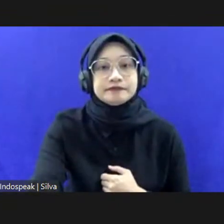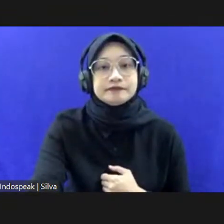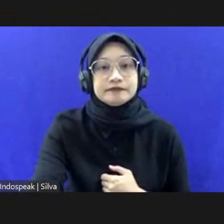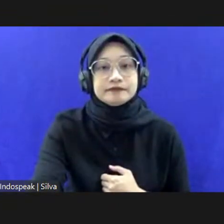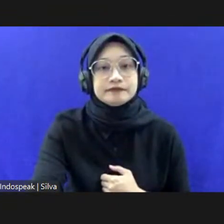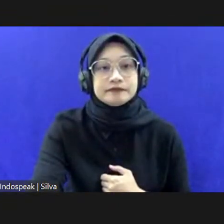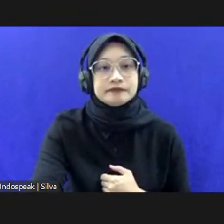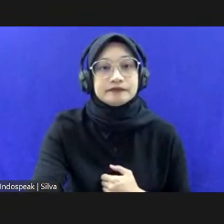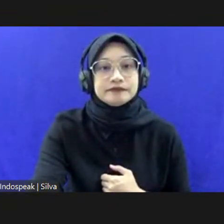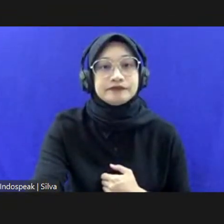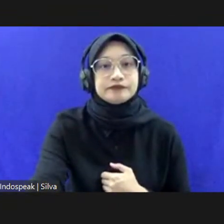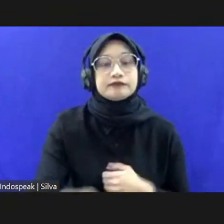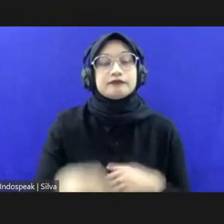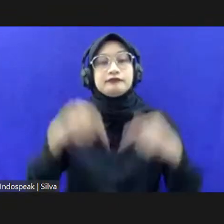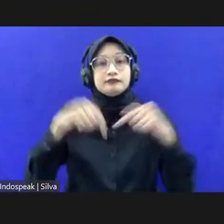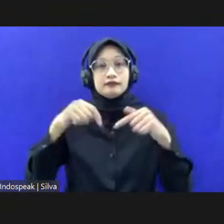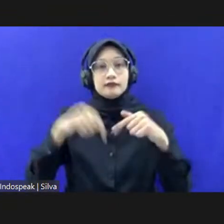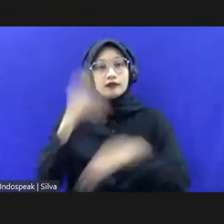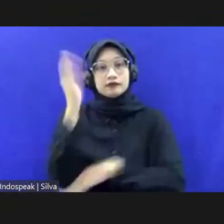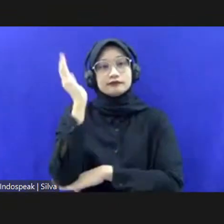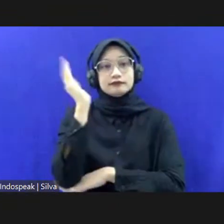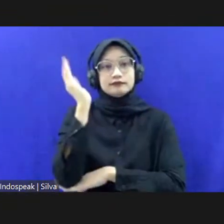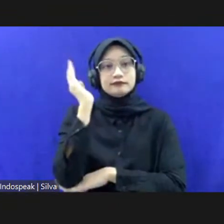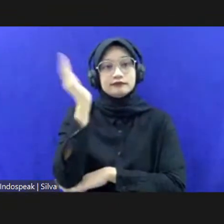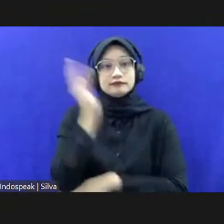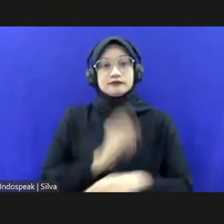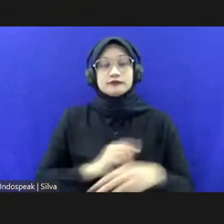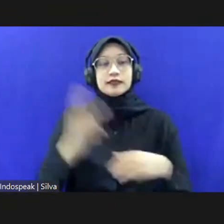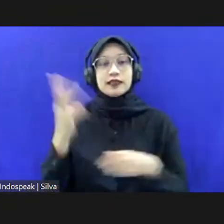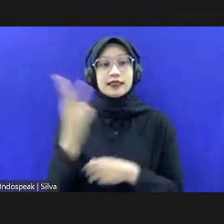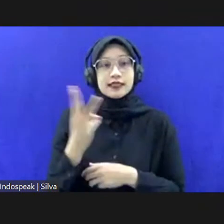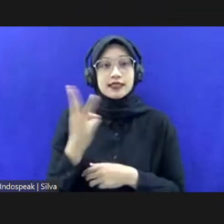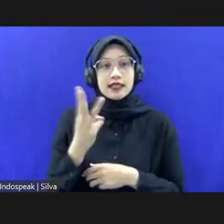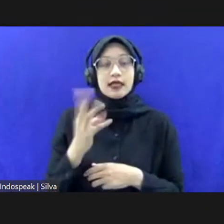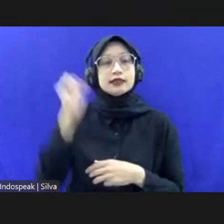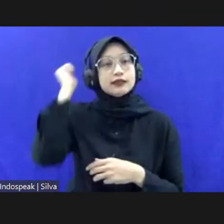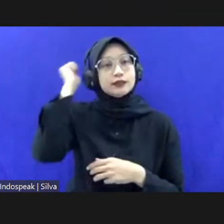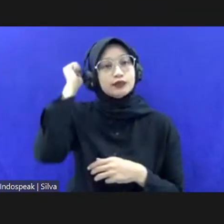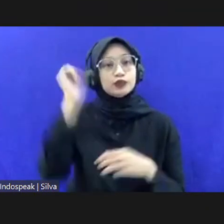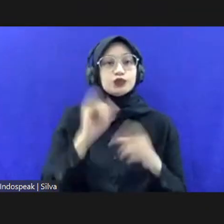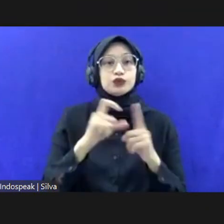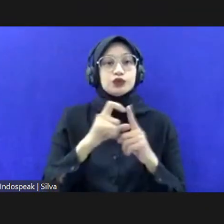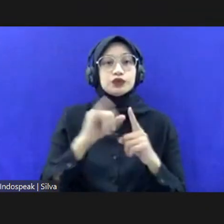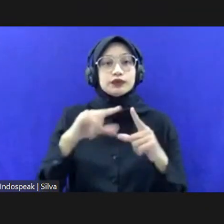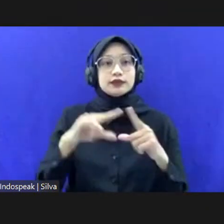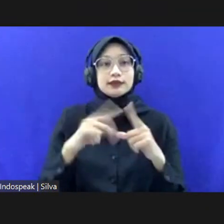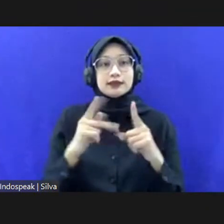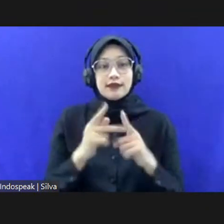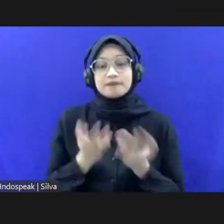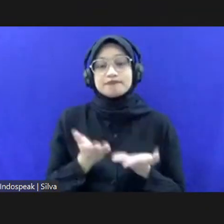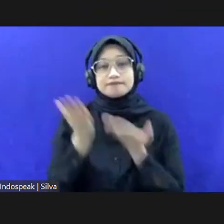final panelist for today, Ibu Dia. Please, Ibu Dia, the screen is yours.